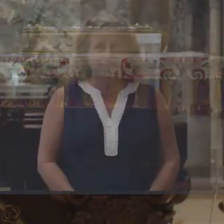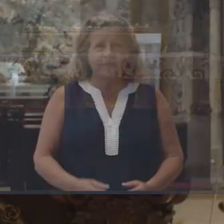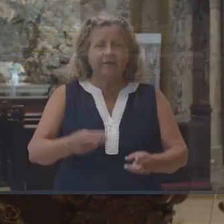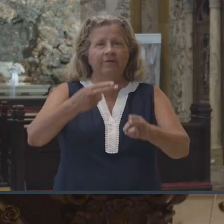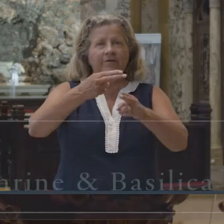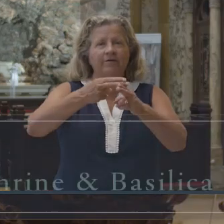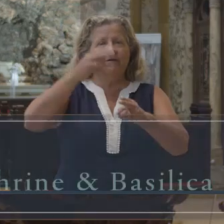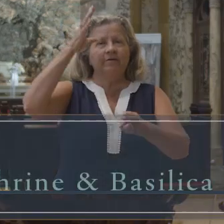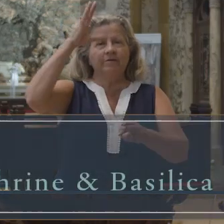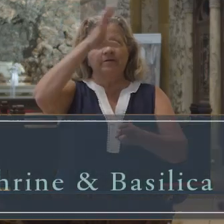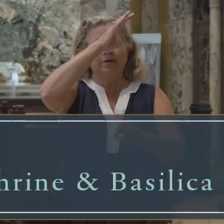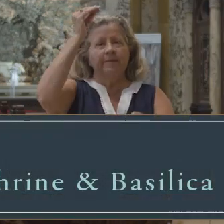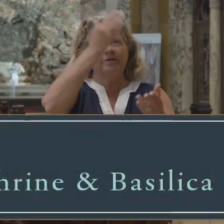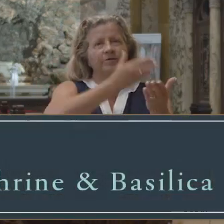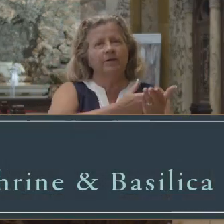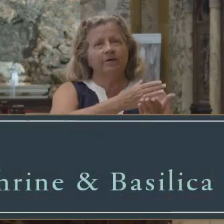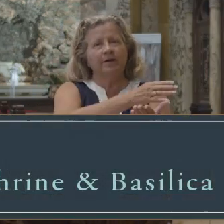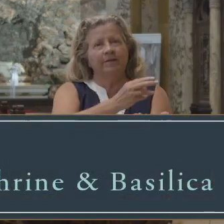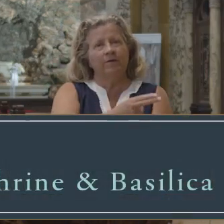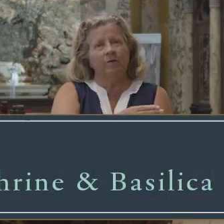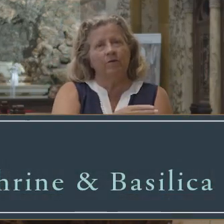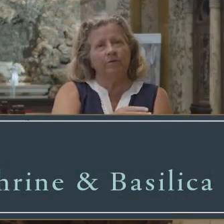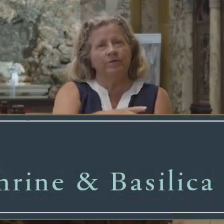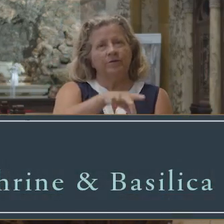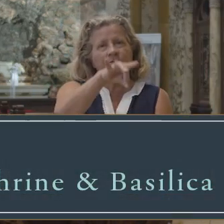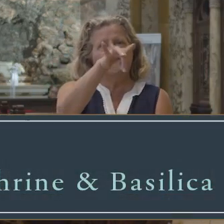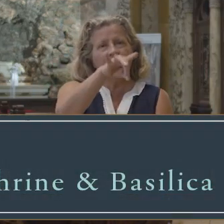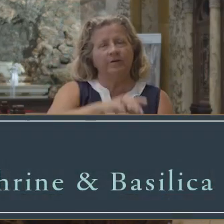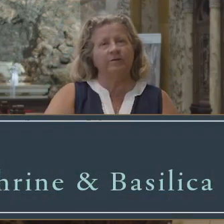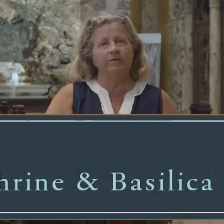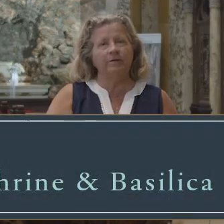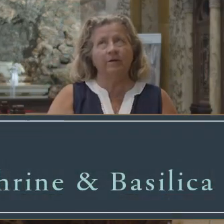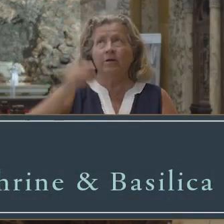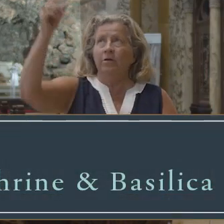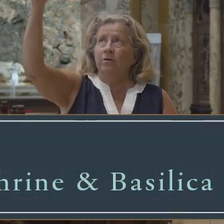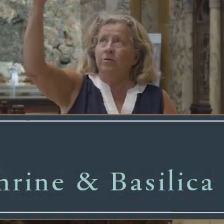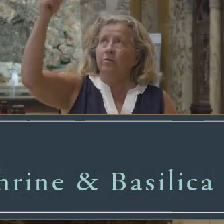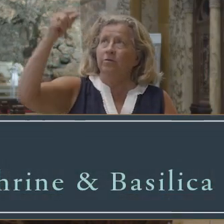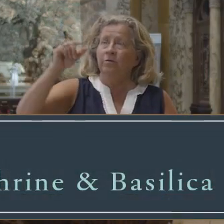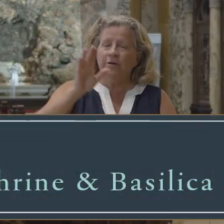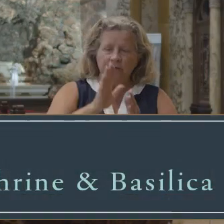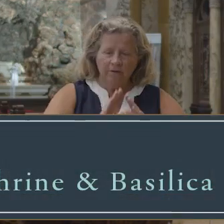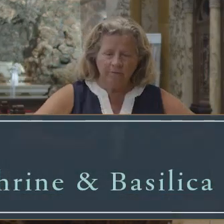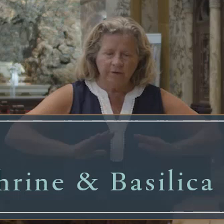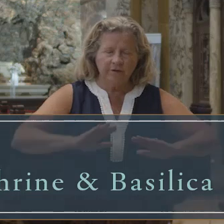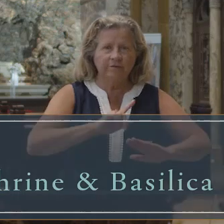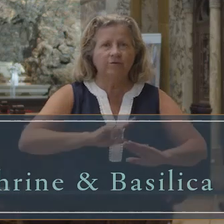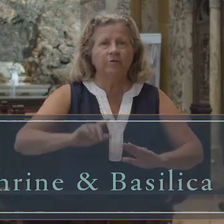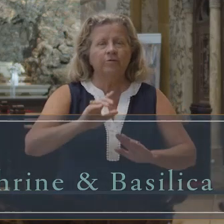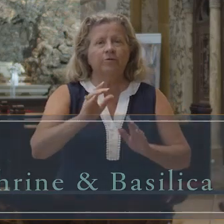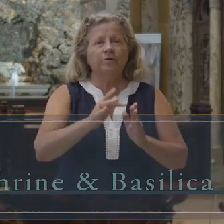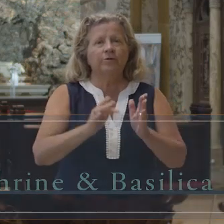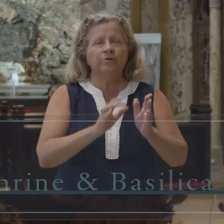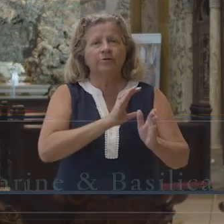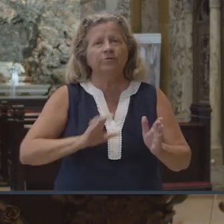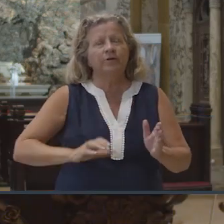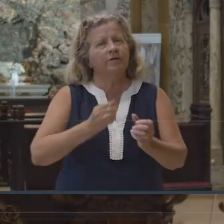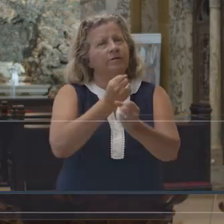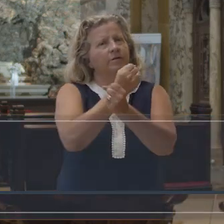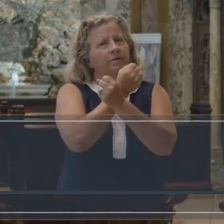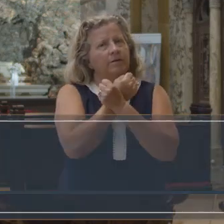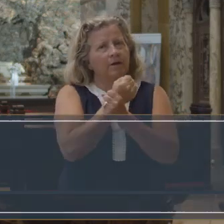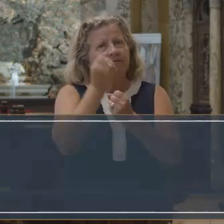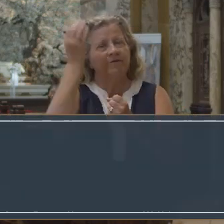In the name of the Father, and of the Son, and of the Holy Spirit. Amen. The grace and peace of our Lord Jesus Christ, the love of God, and